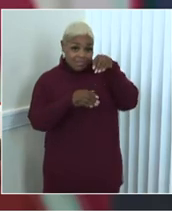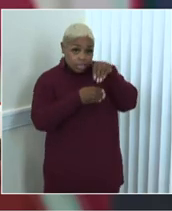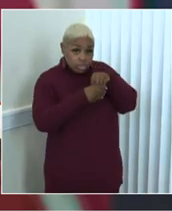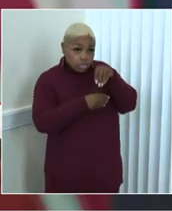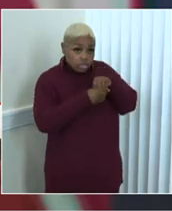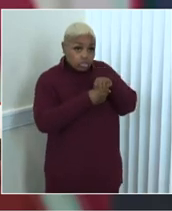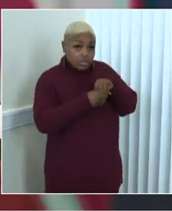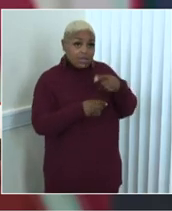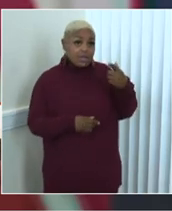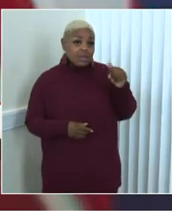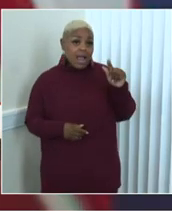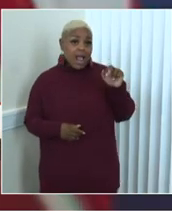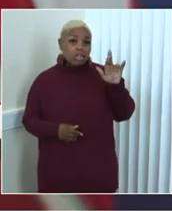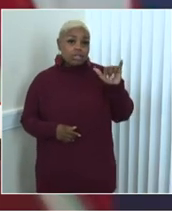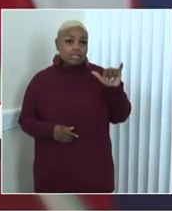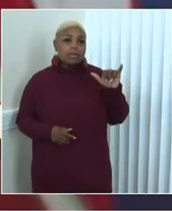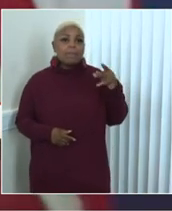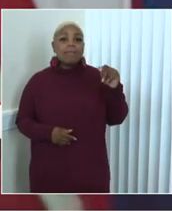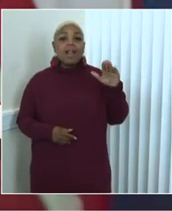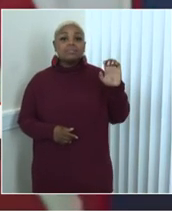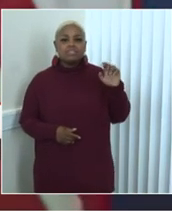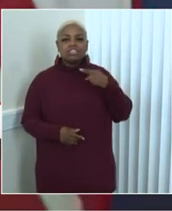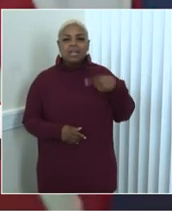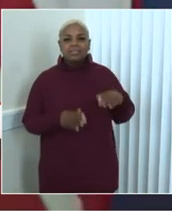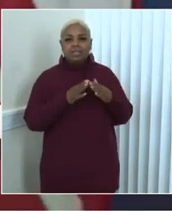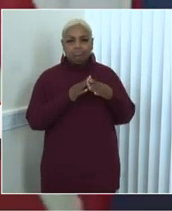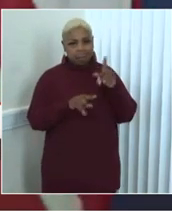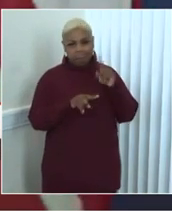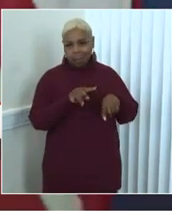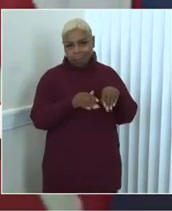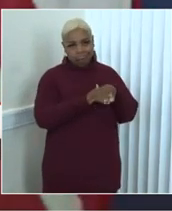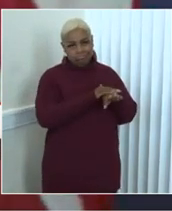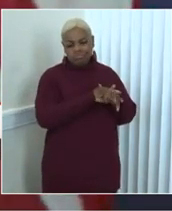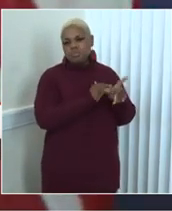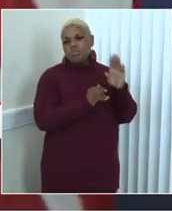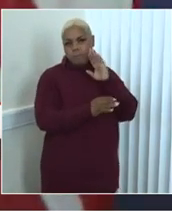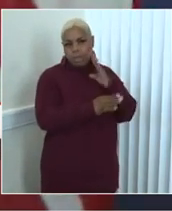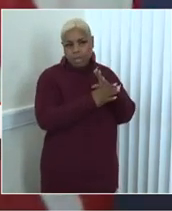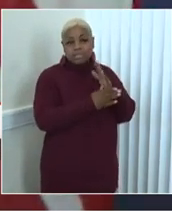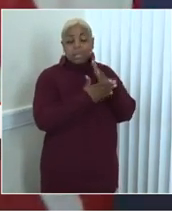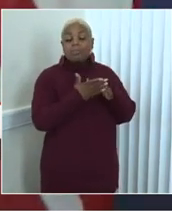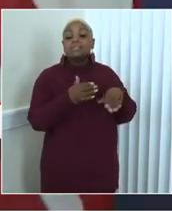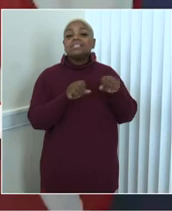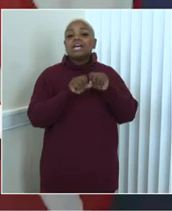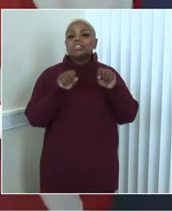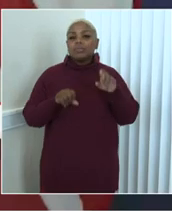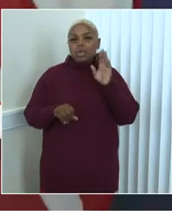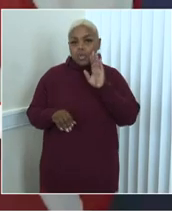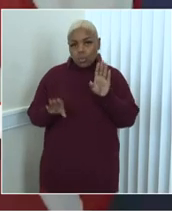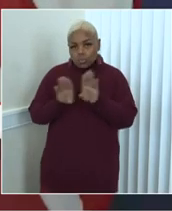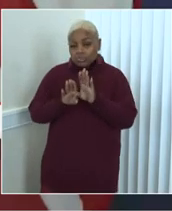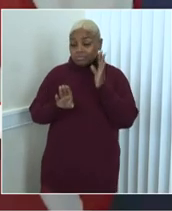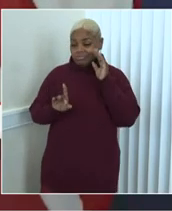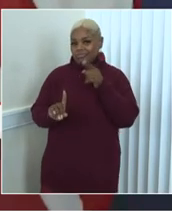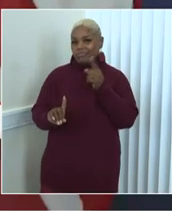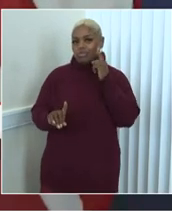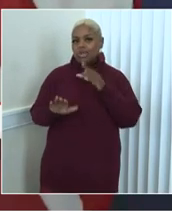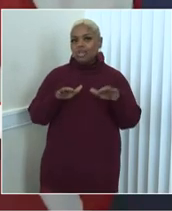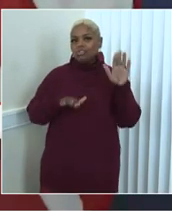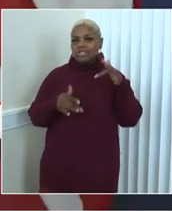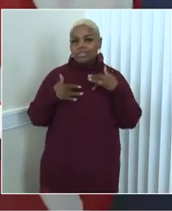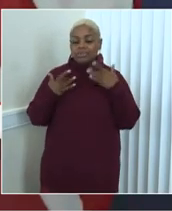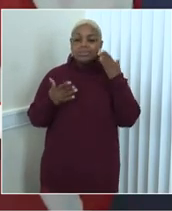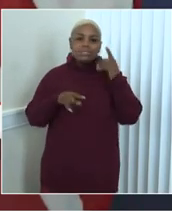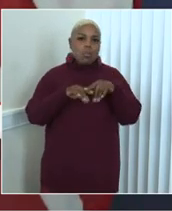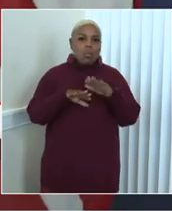to the security perimeter. Several stations will be closed due to inaugural events at various times. These include Judiciary